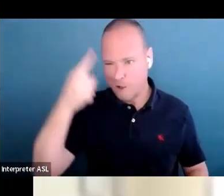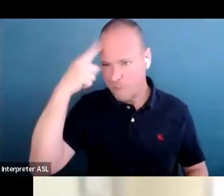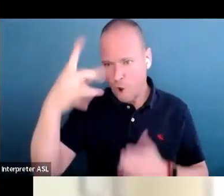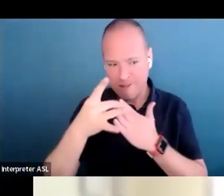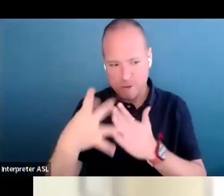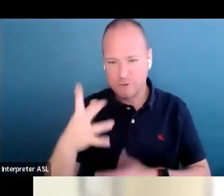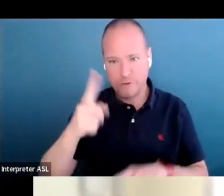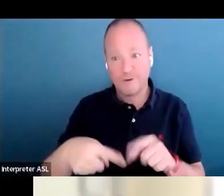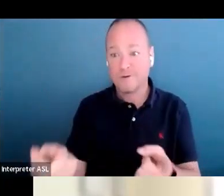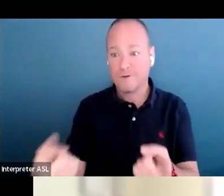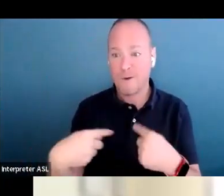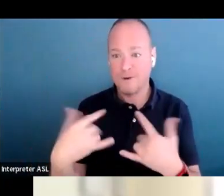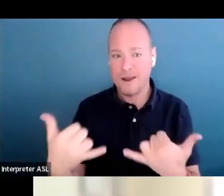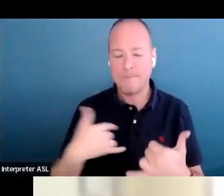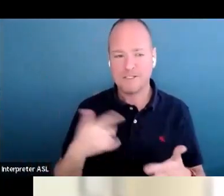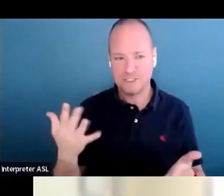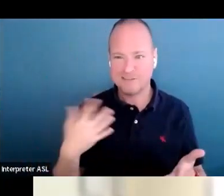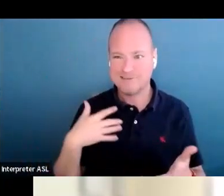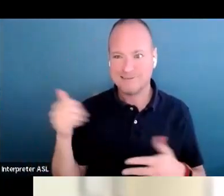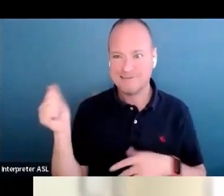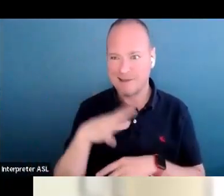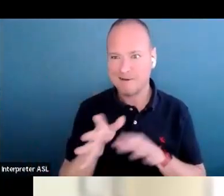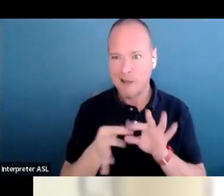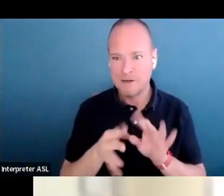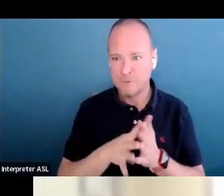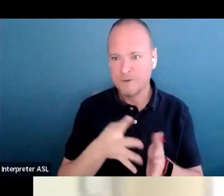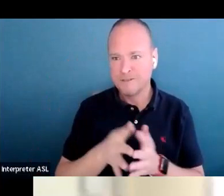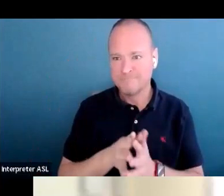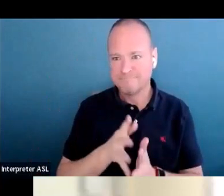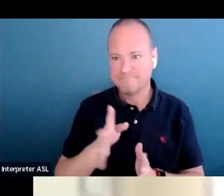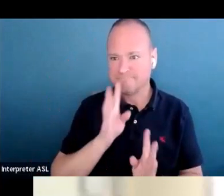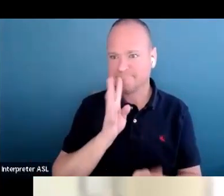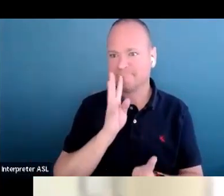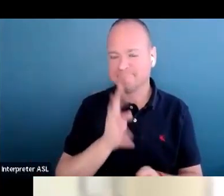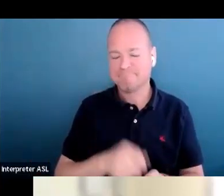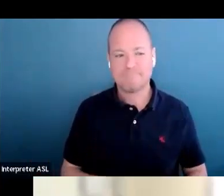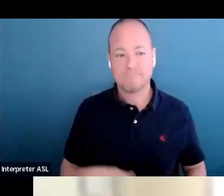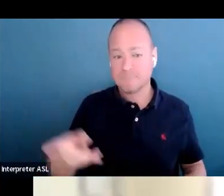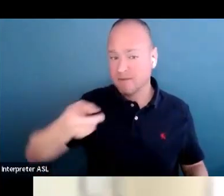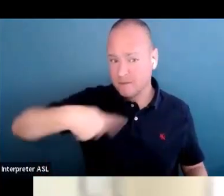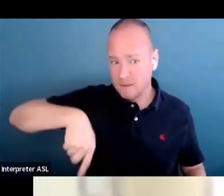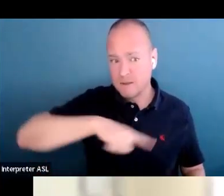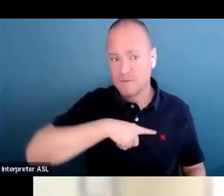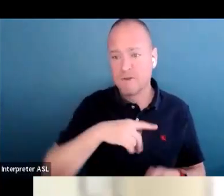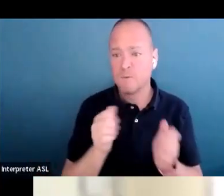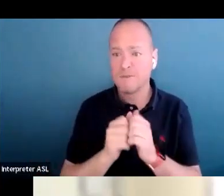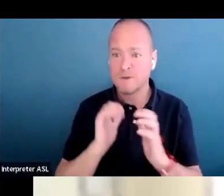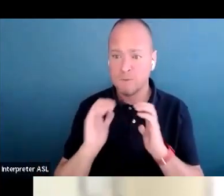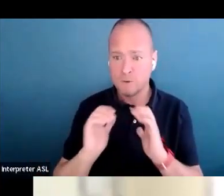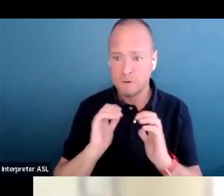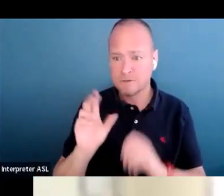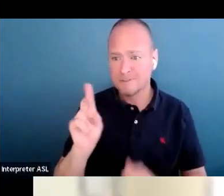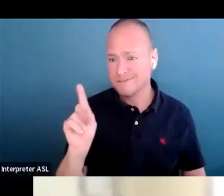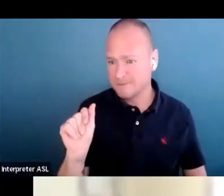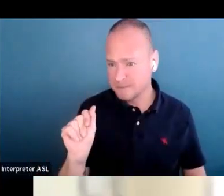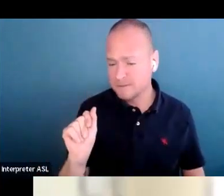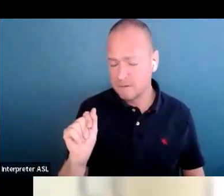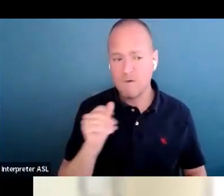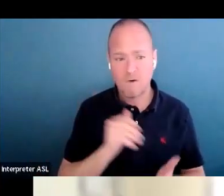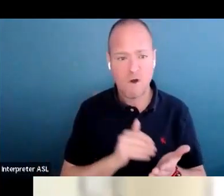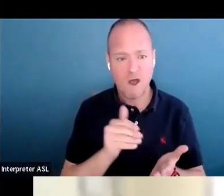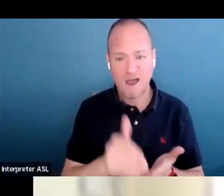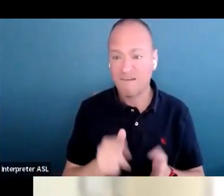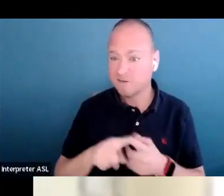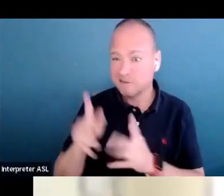the following comment to be read aloud. Quote, "Those of us with communication disabilities are often either